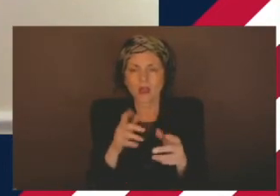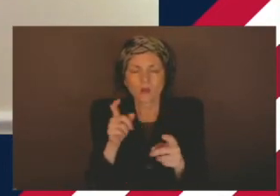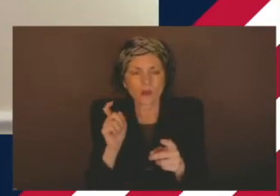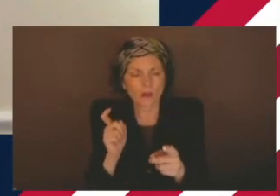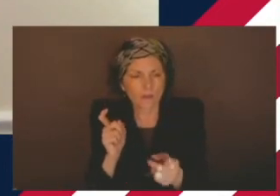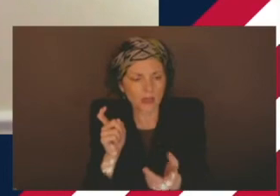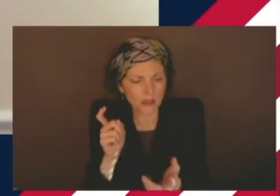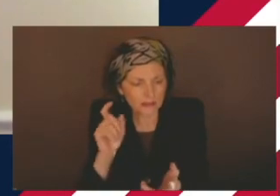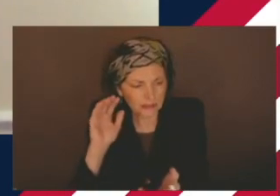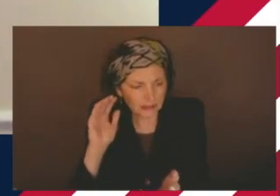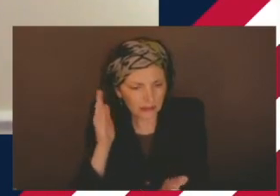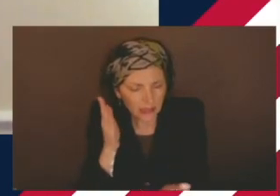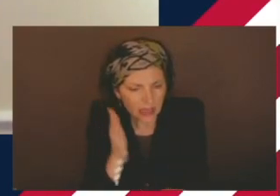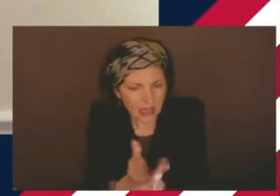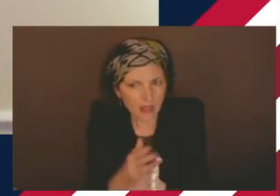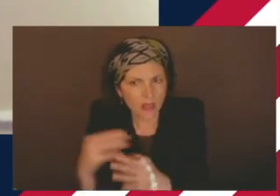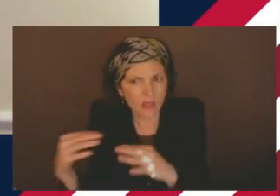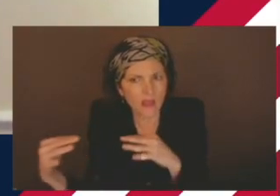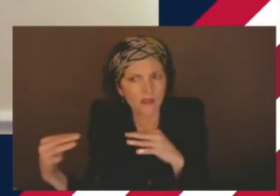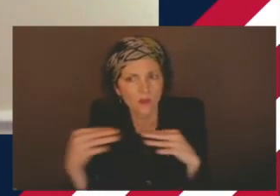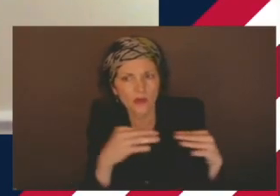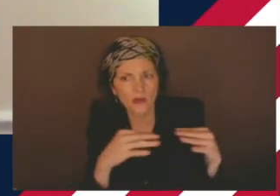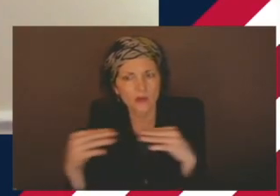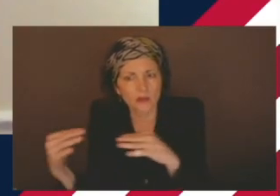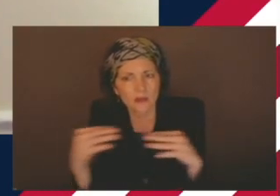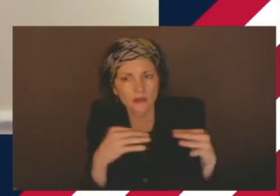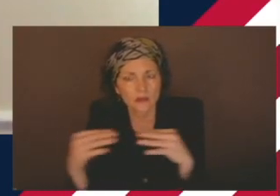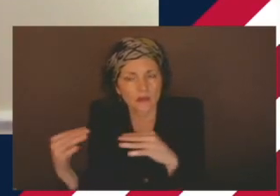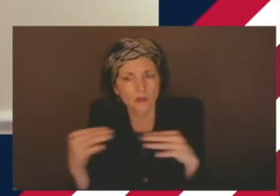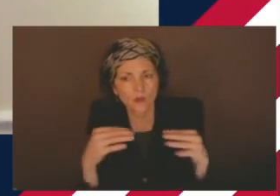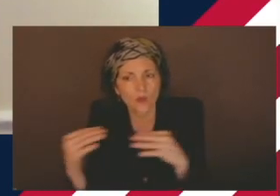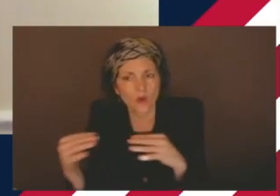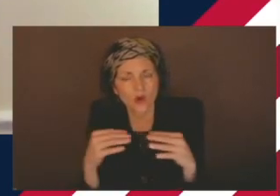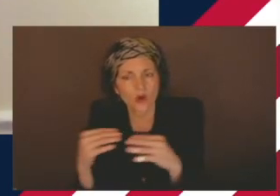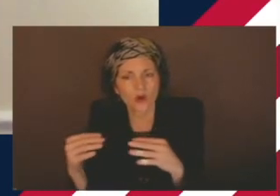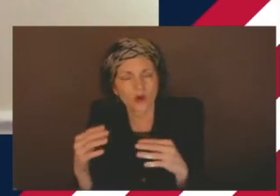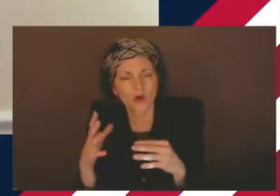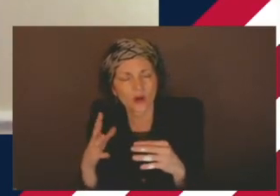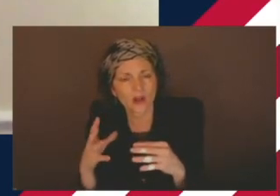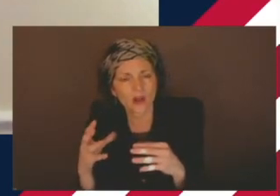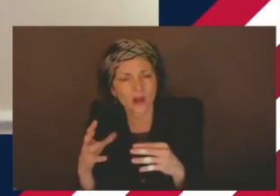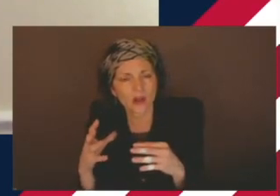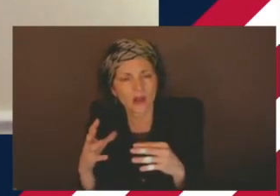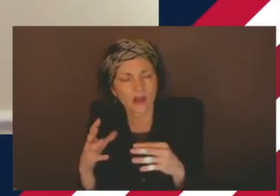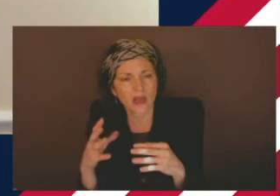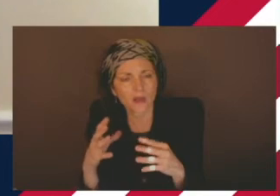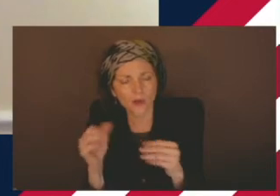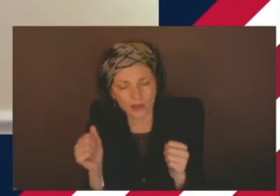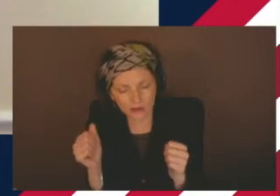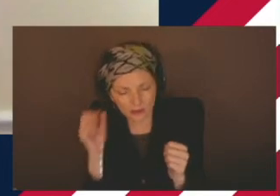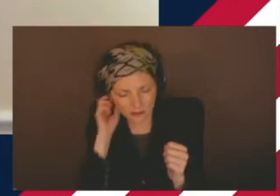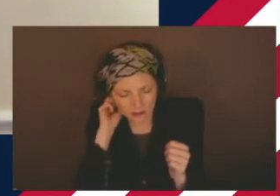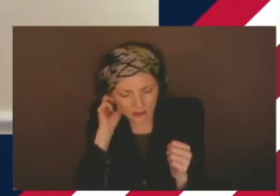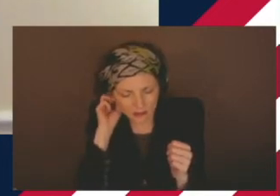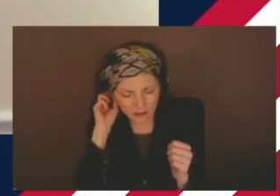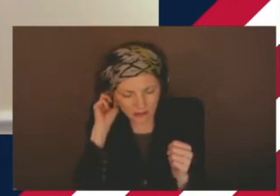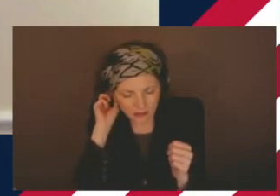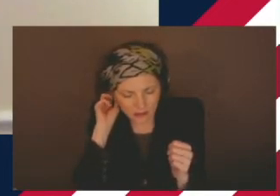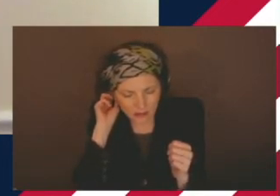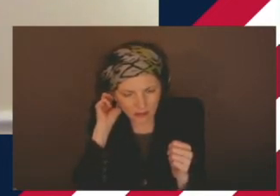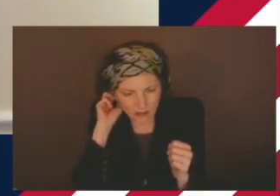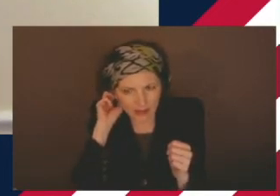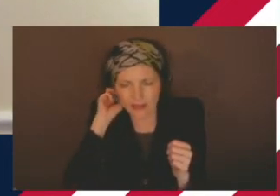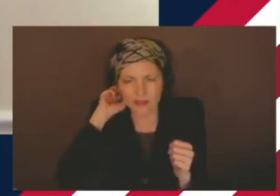purge racism from our institutions, and entrust diverse and nonpartisan public servants to support and carry out